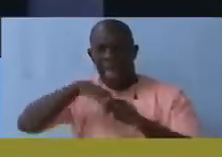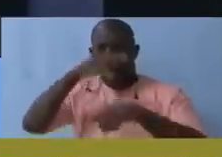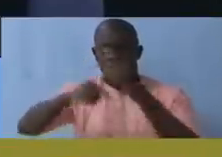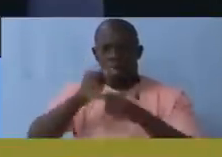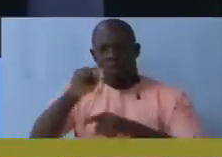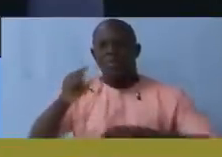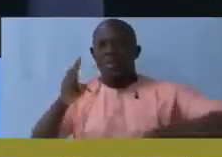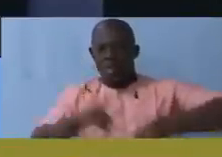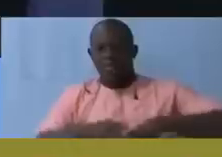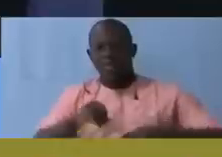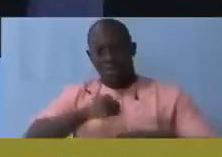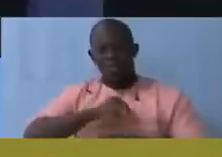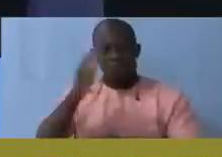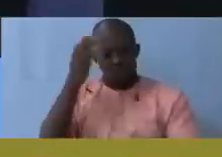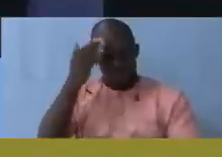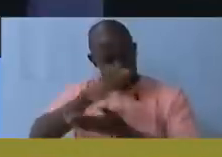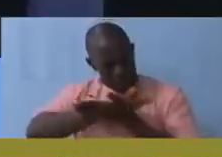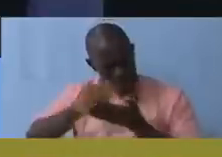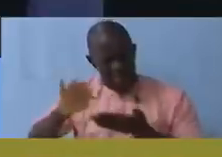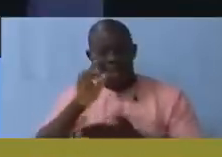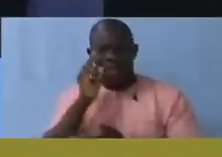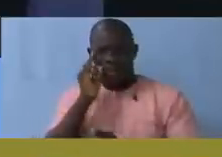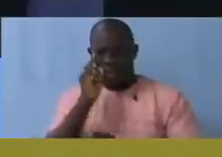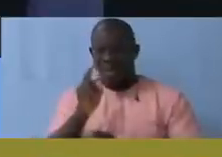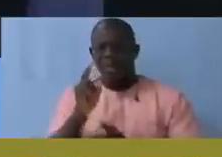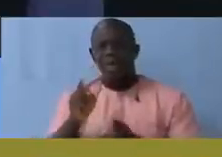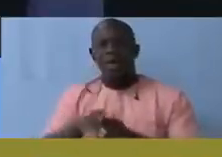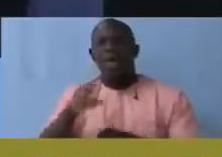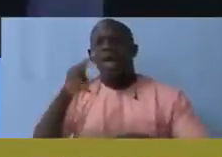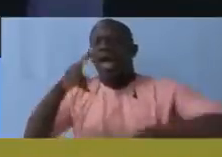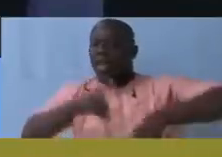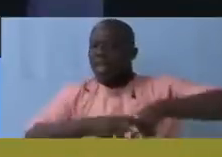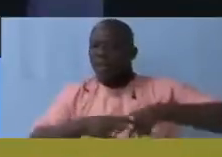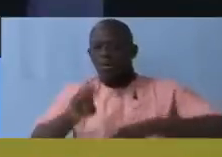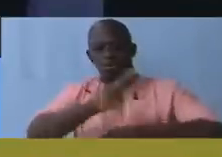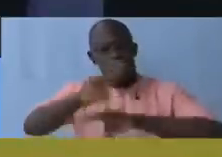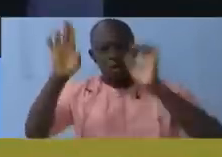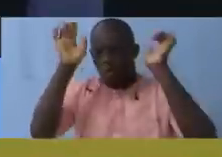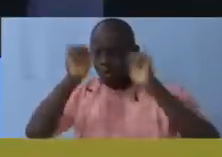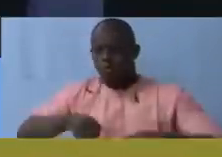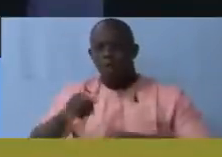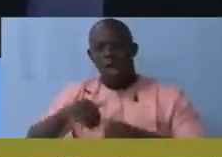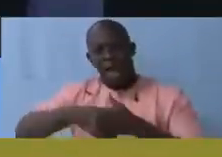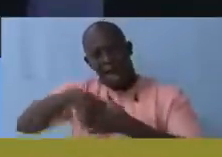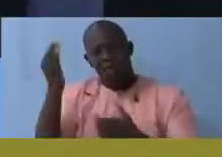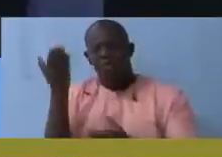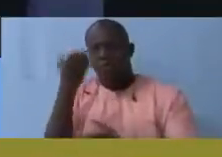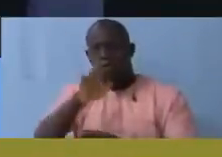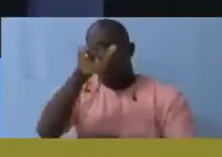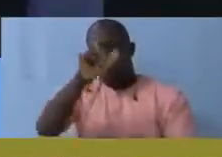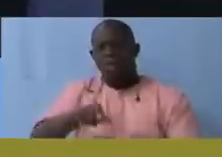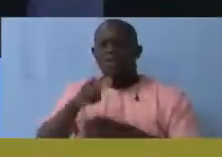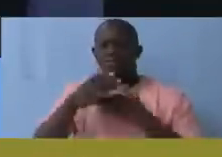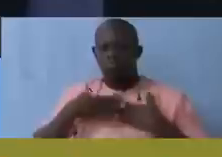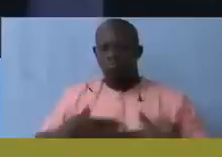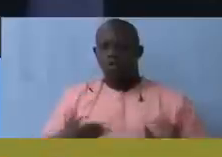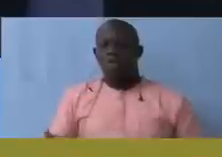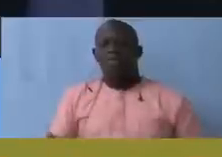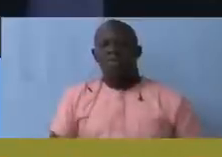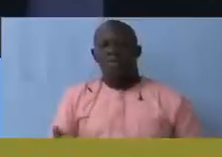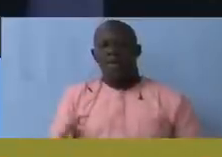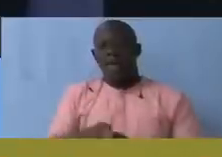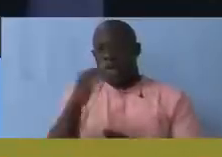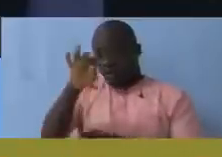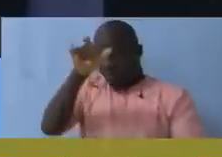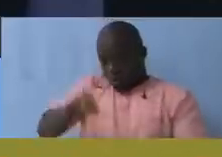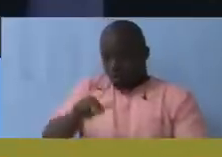know it's not curable. So if somebody claims curable through my name, it affects